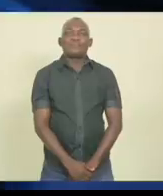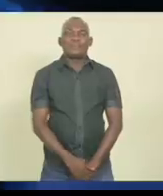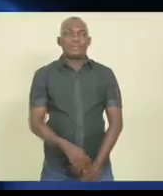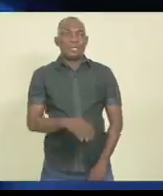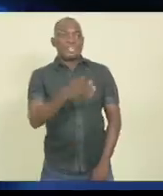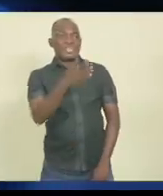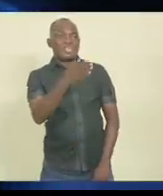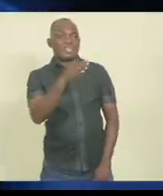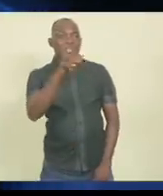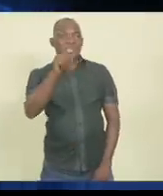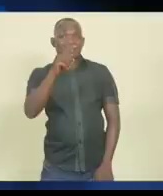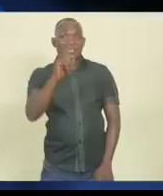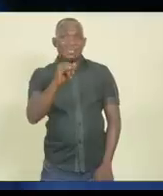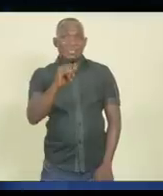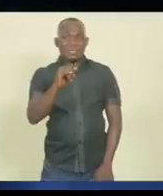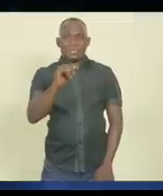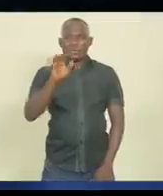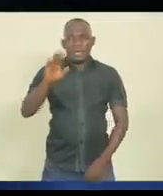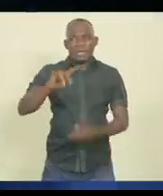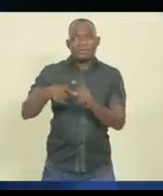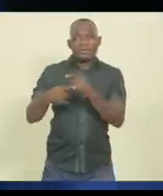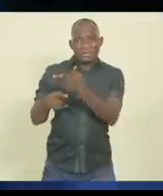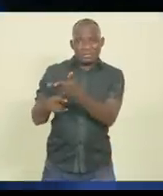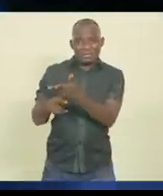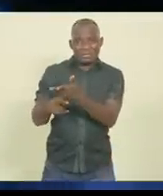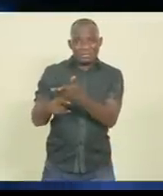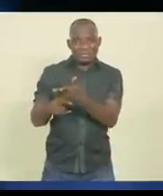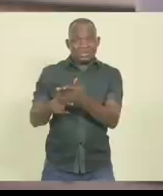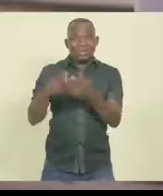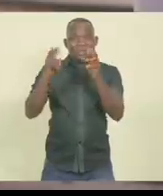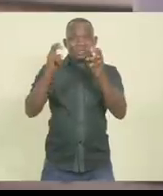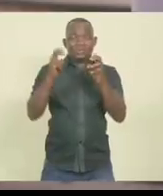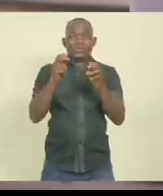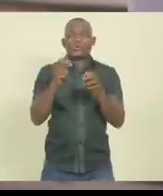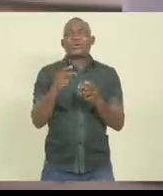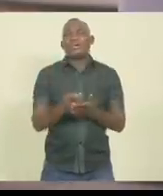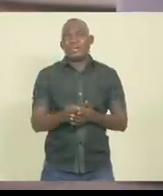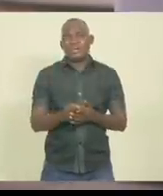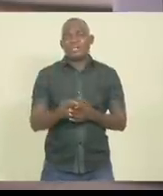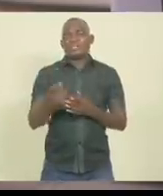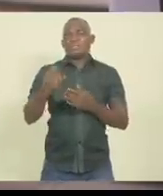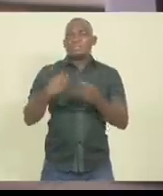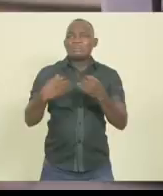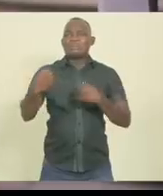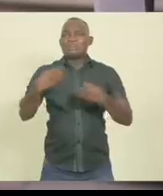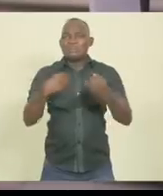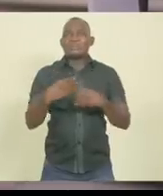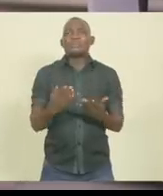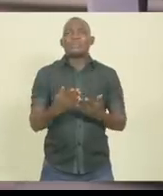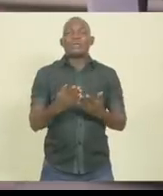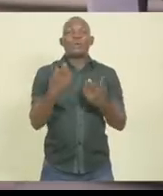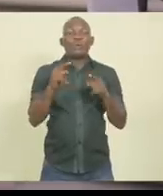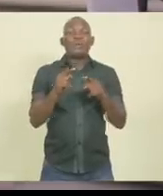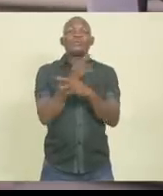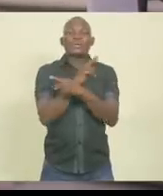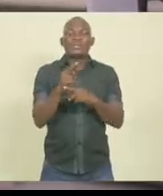Lisa, I see your friend Didi is here, okay? So it's fine. You can talk to me whenever you're ready.